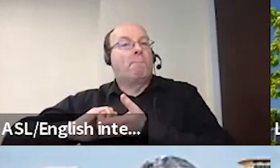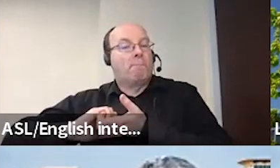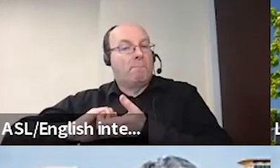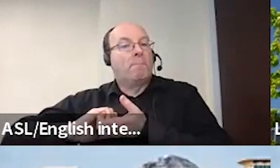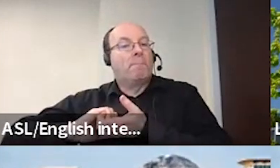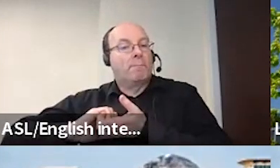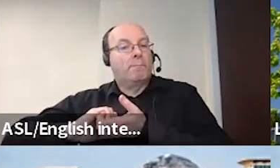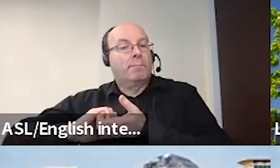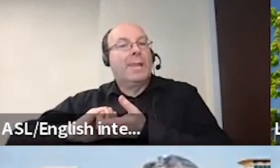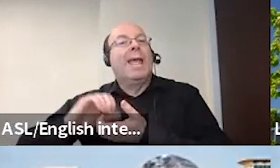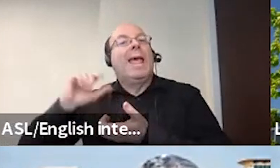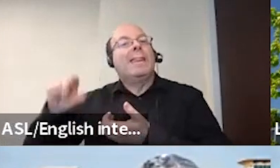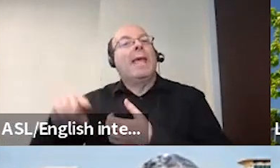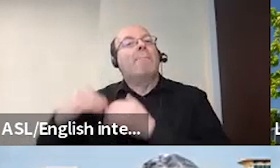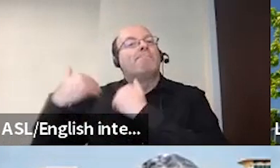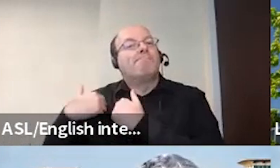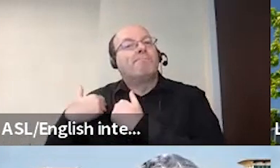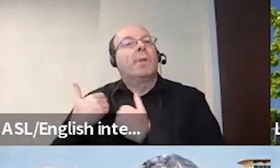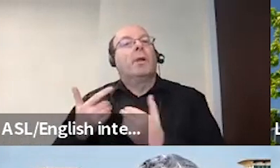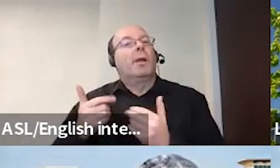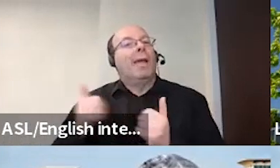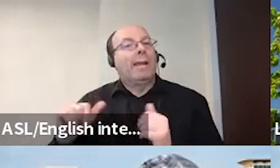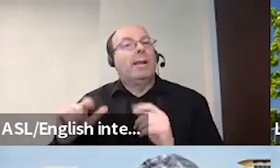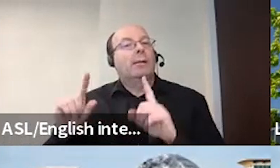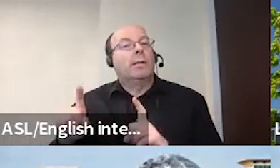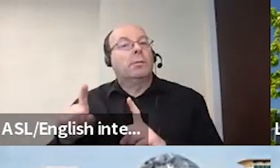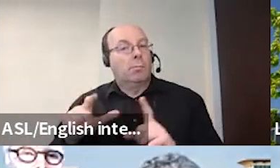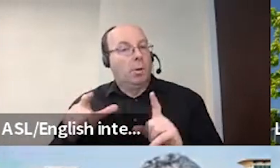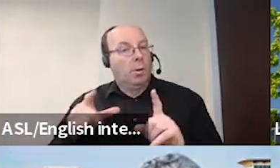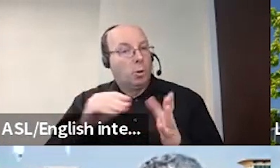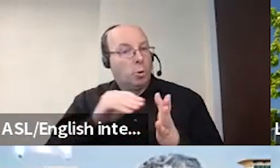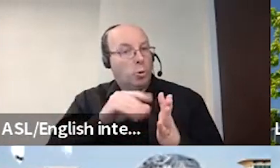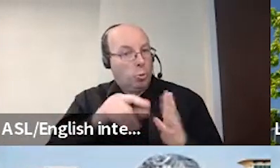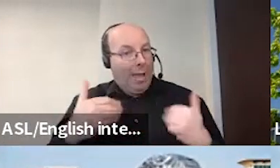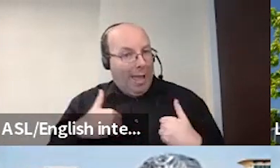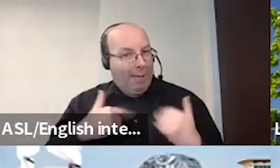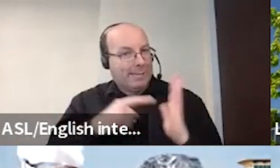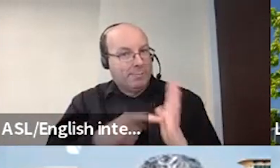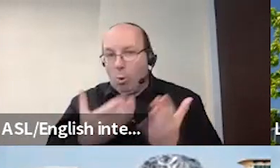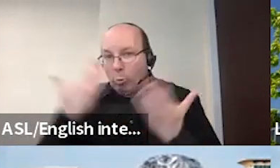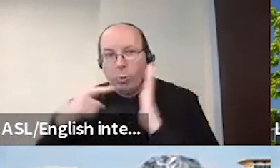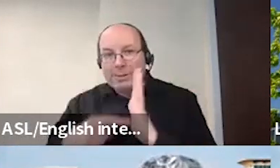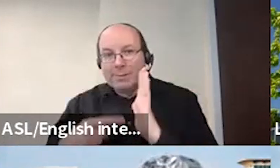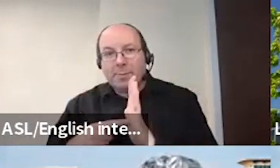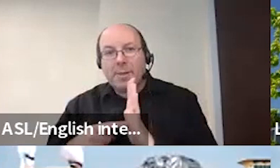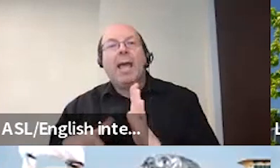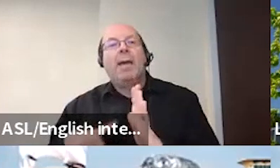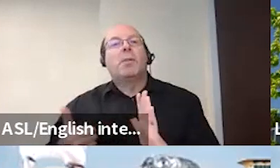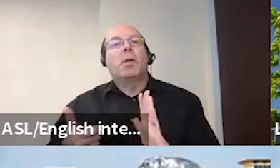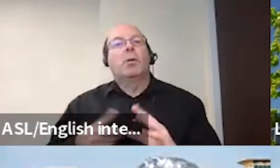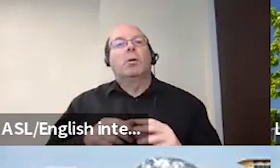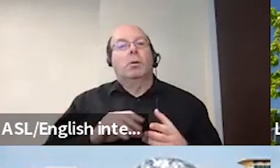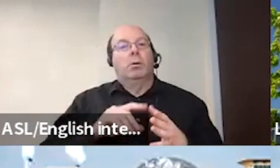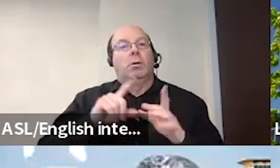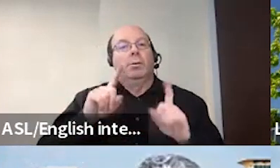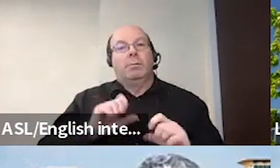They can do asymptomatic or symptomatic testing, and making sure that we have another supply chain that we can send